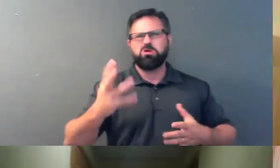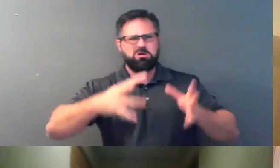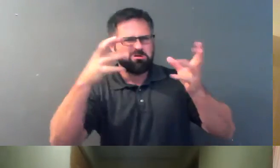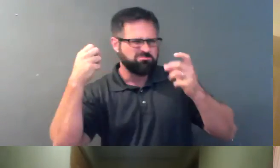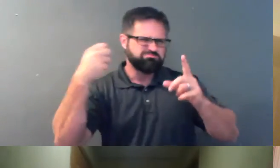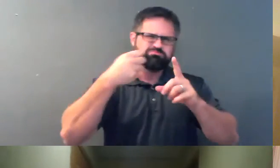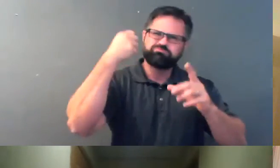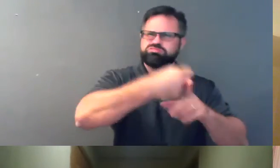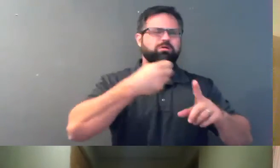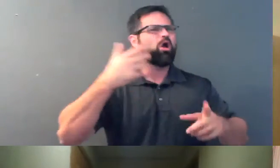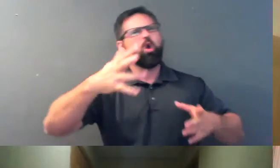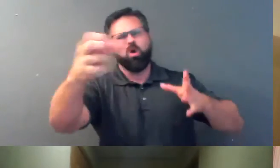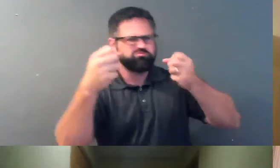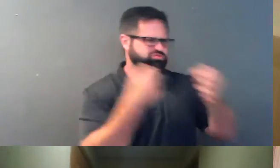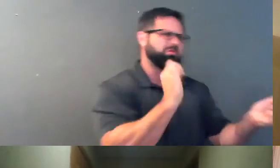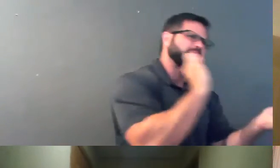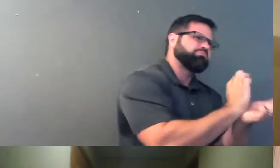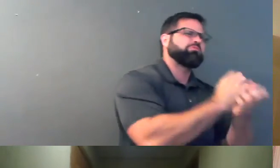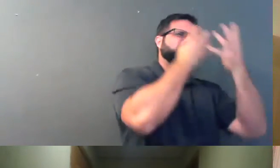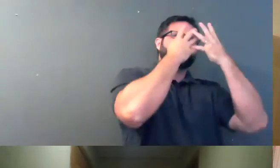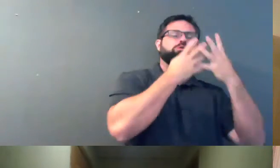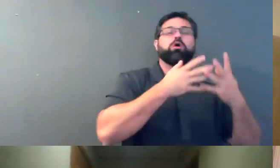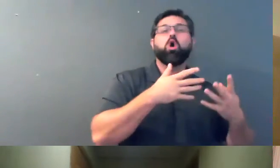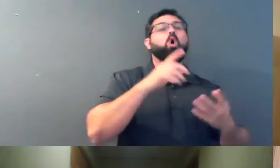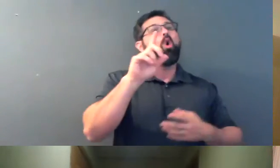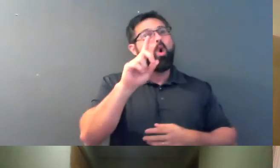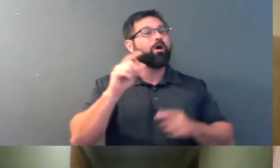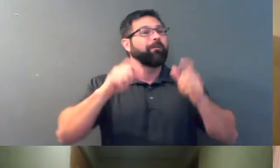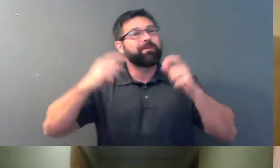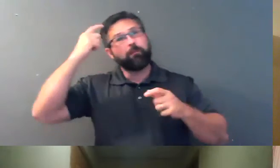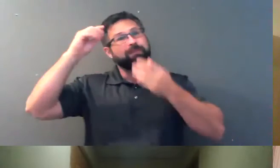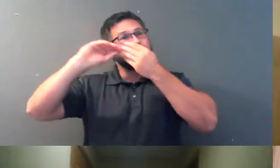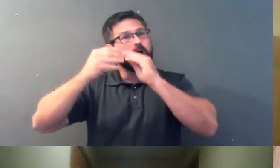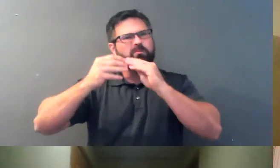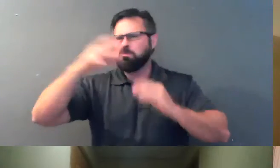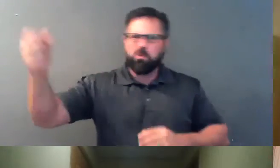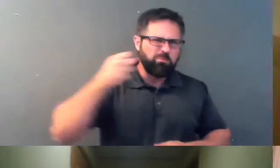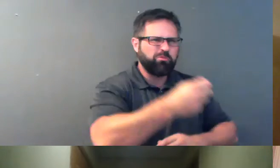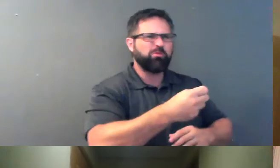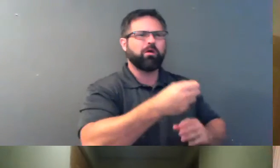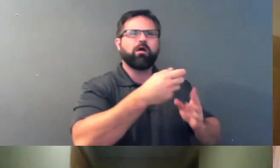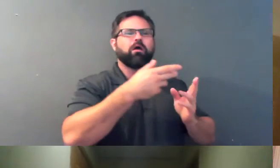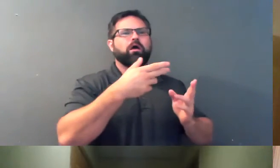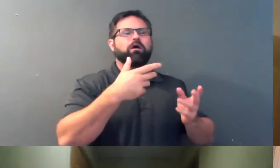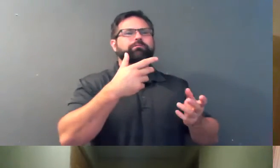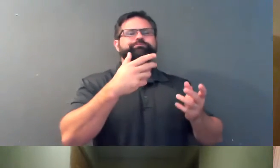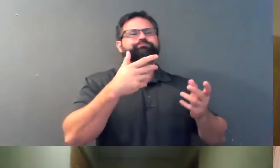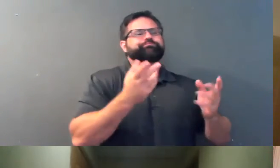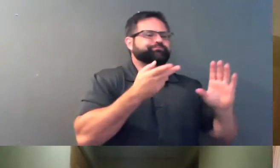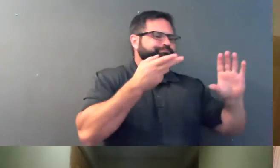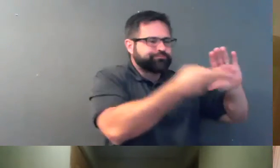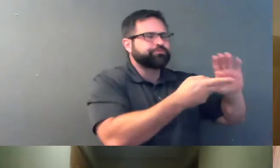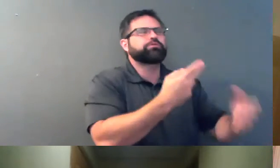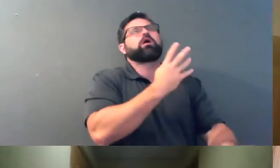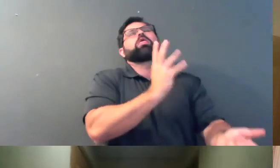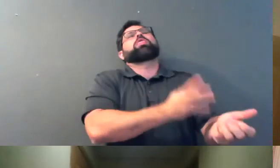and treatment with meaningful alternatives. And another second question from the same person is, can you say